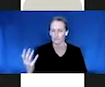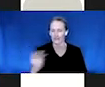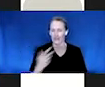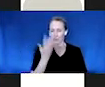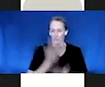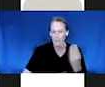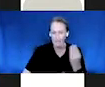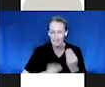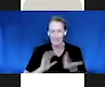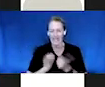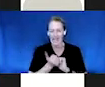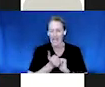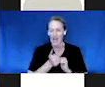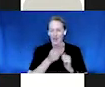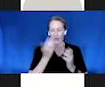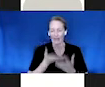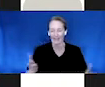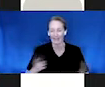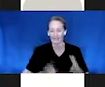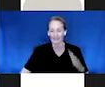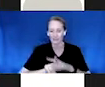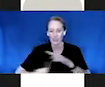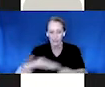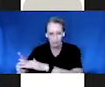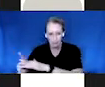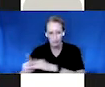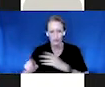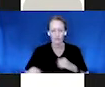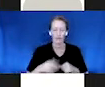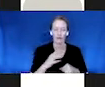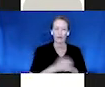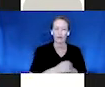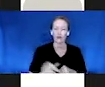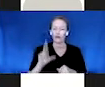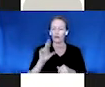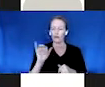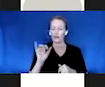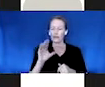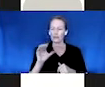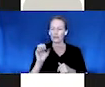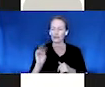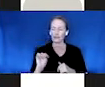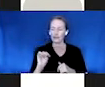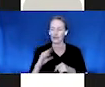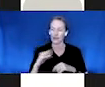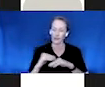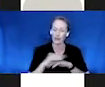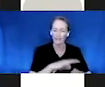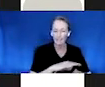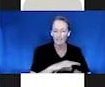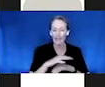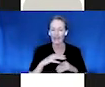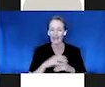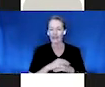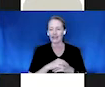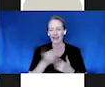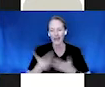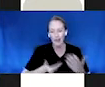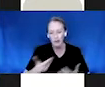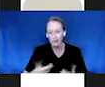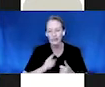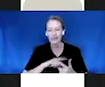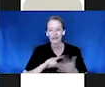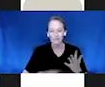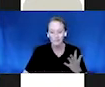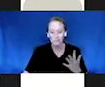can result in inequitable legal policy and hiring practices, unequal resource distribution, that